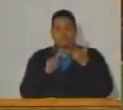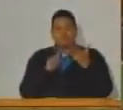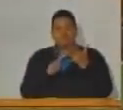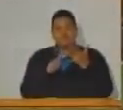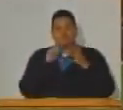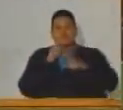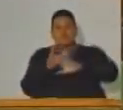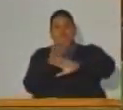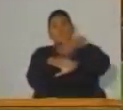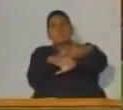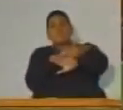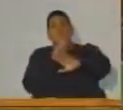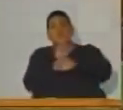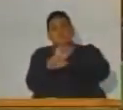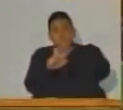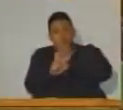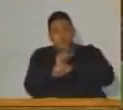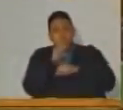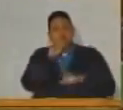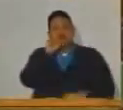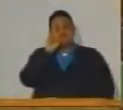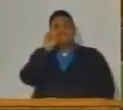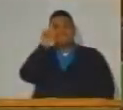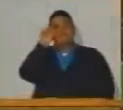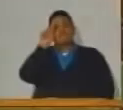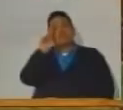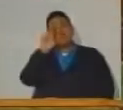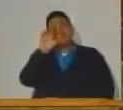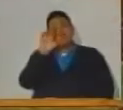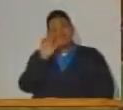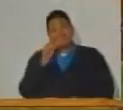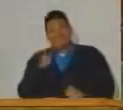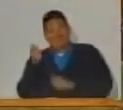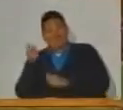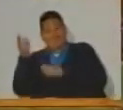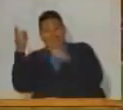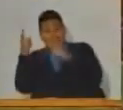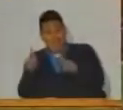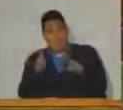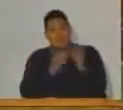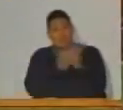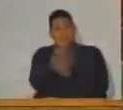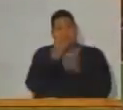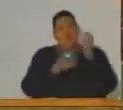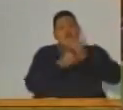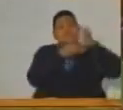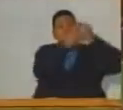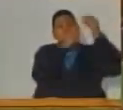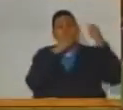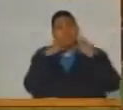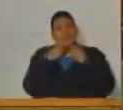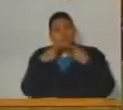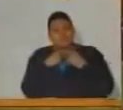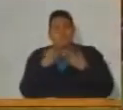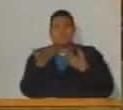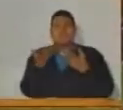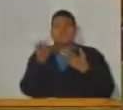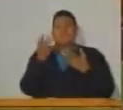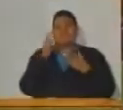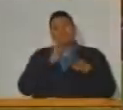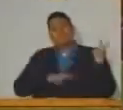the improvement in the security of the Riverton disposal site through the addition of electronic surveillance